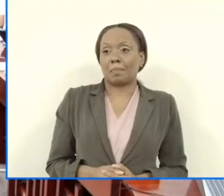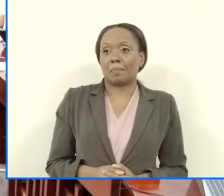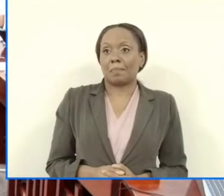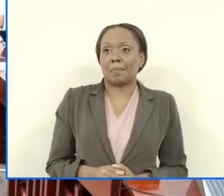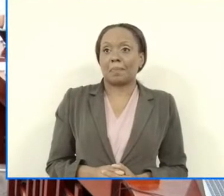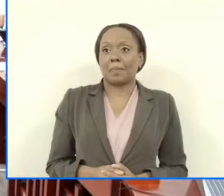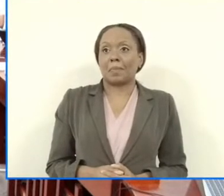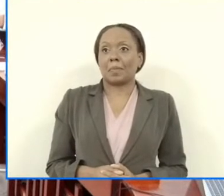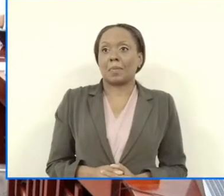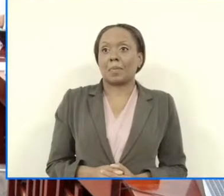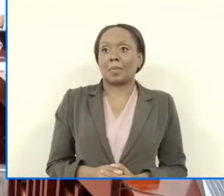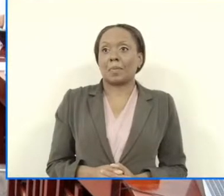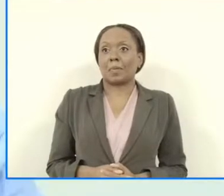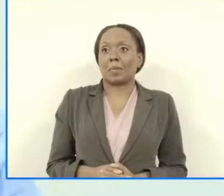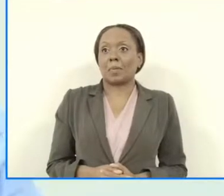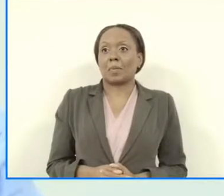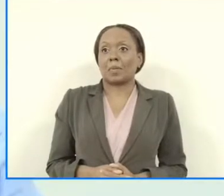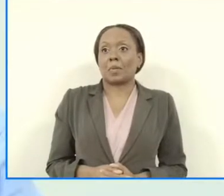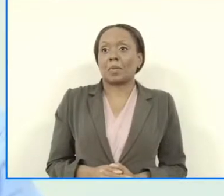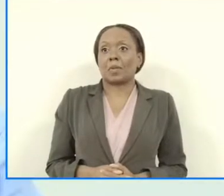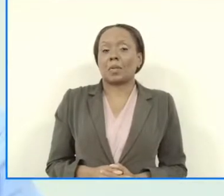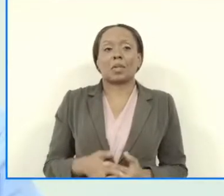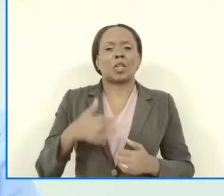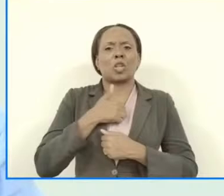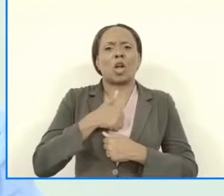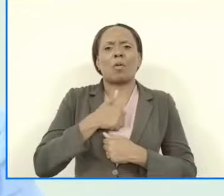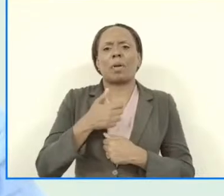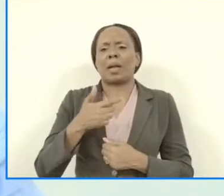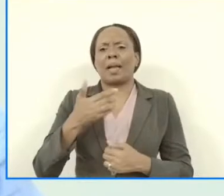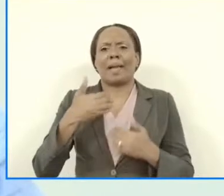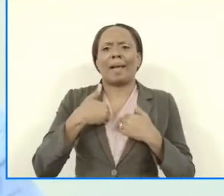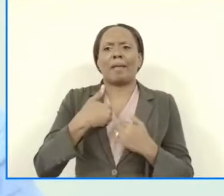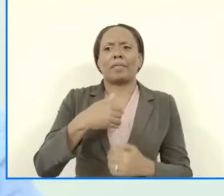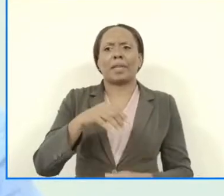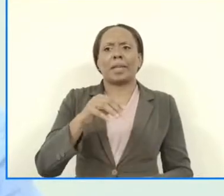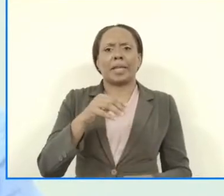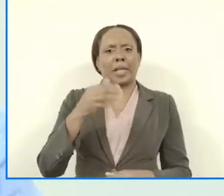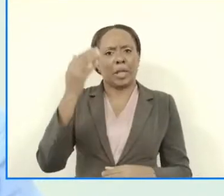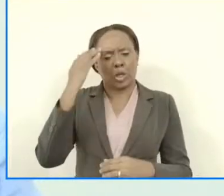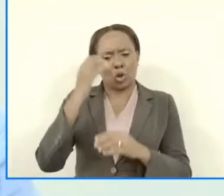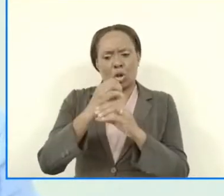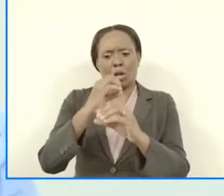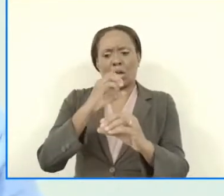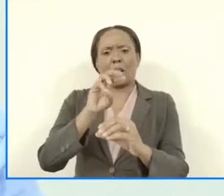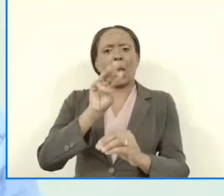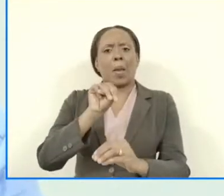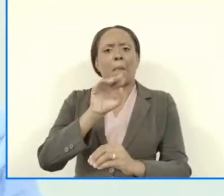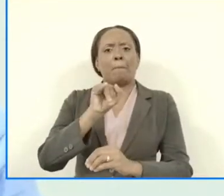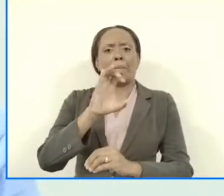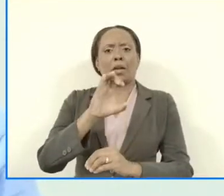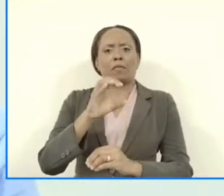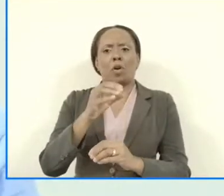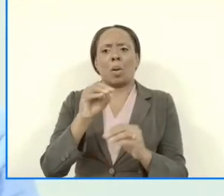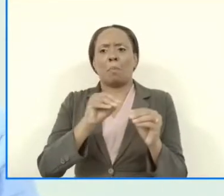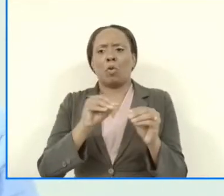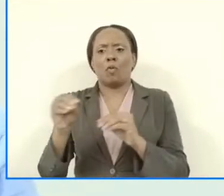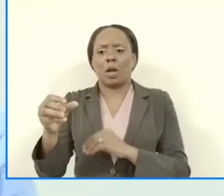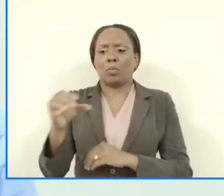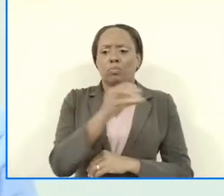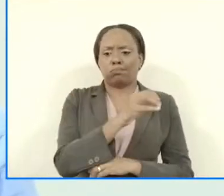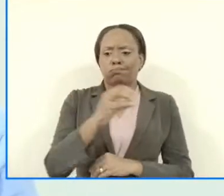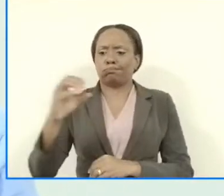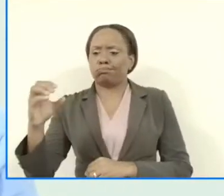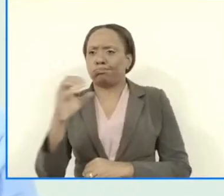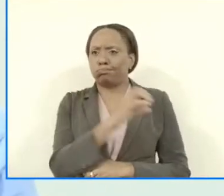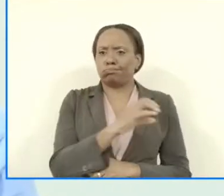Sorry to have to be doing this and moving this around, but we weren't really set up for a press conference. We were set up for an